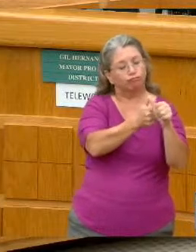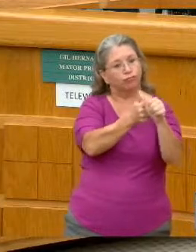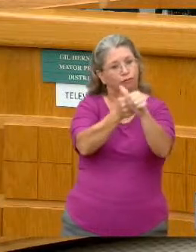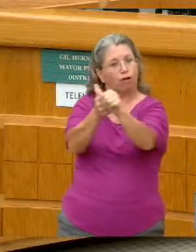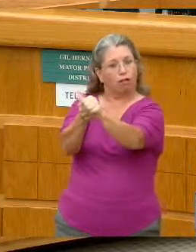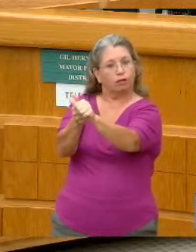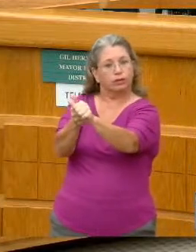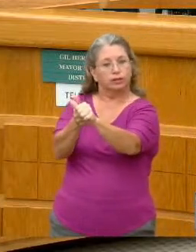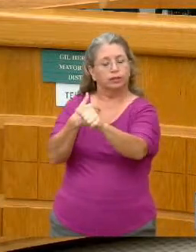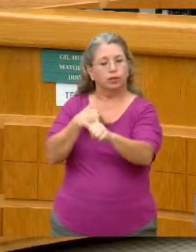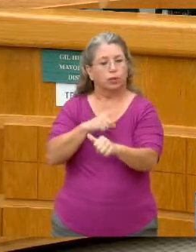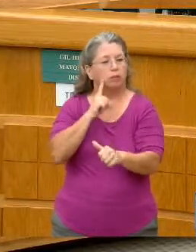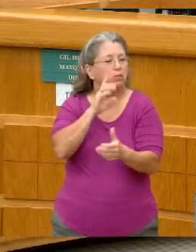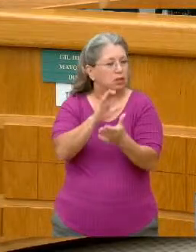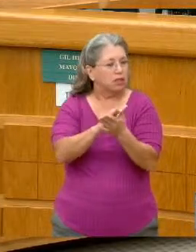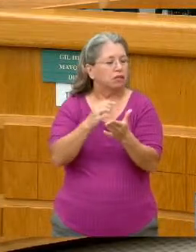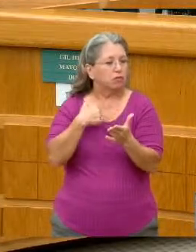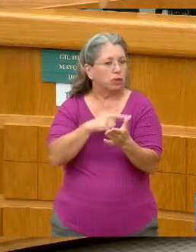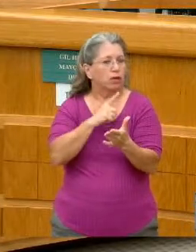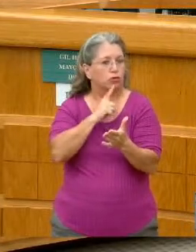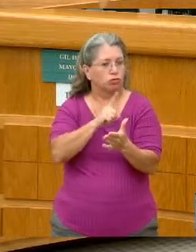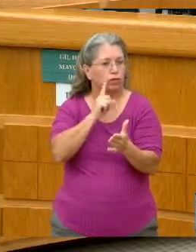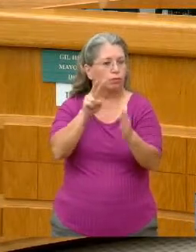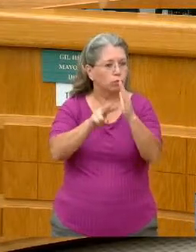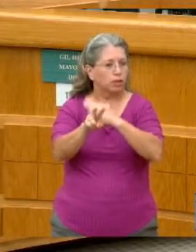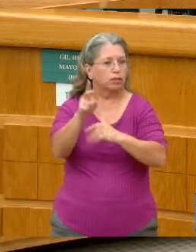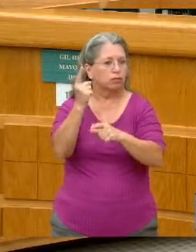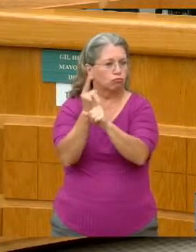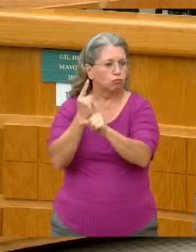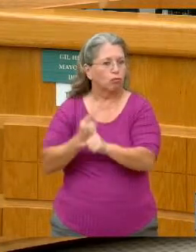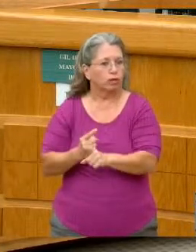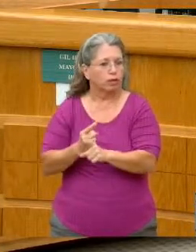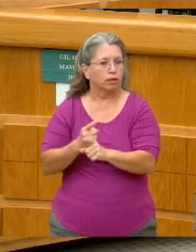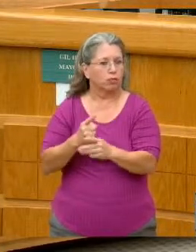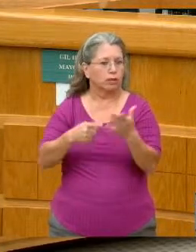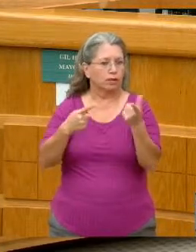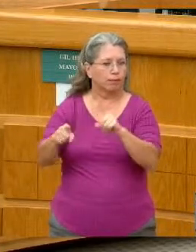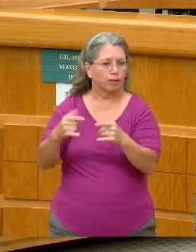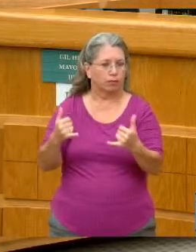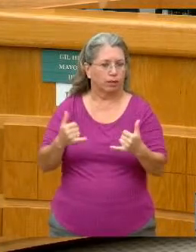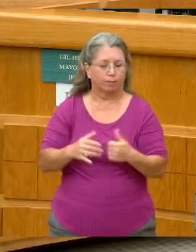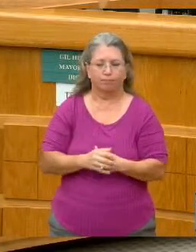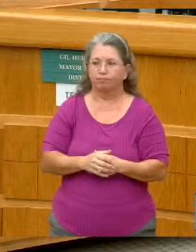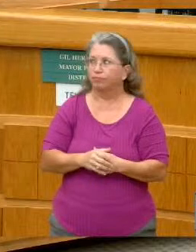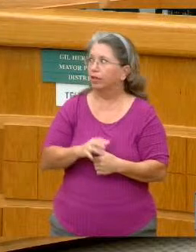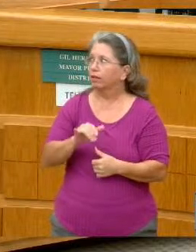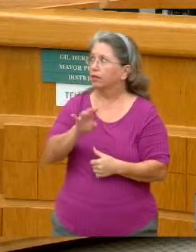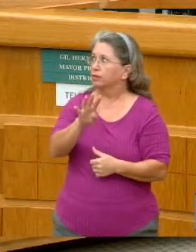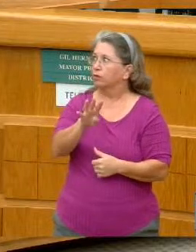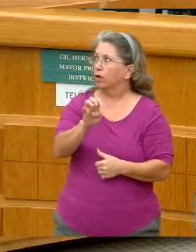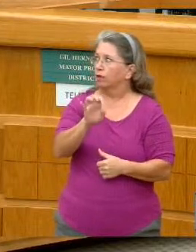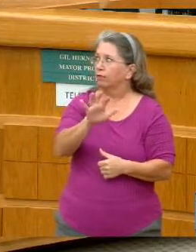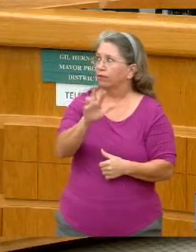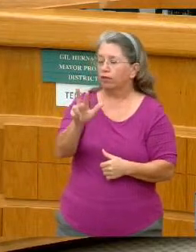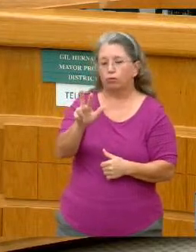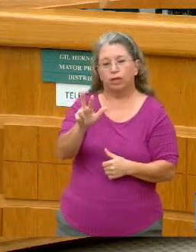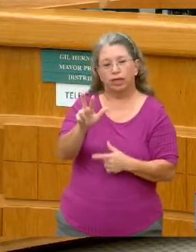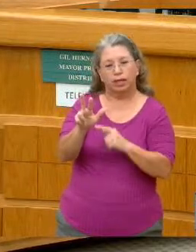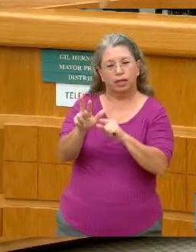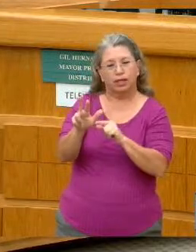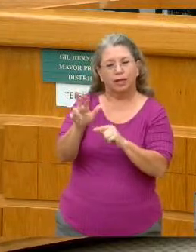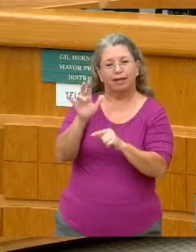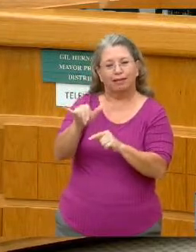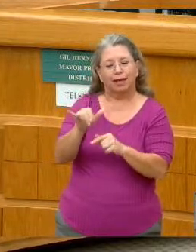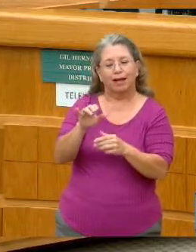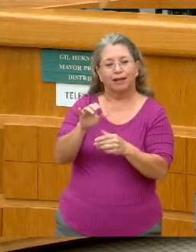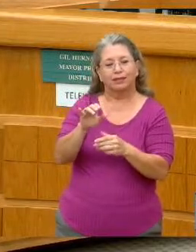firm handle on what's happening in the Coastal Bend area right now. This 453, it's the number that was predicted to be